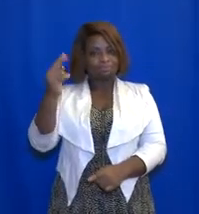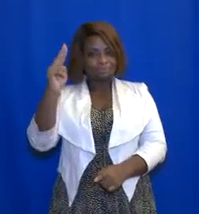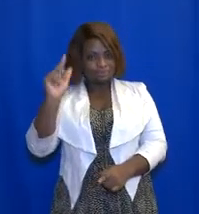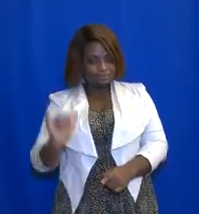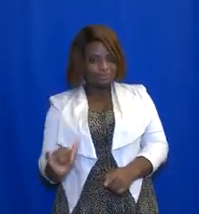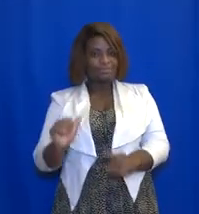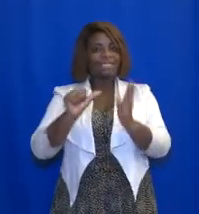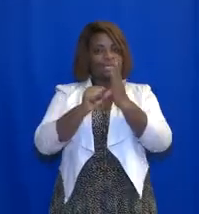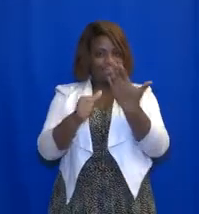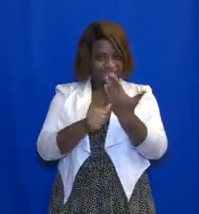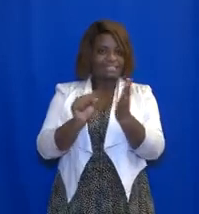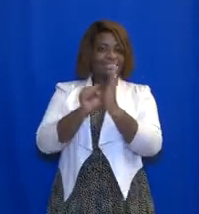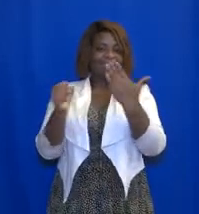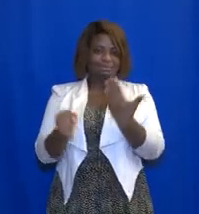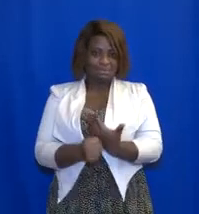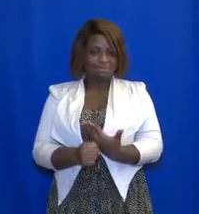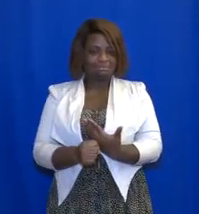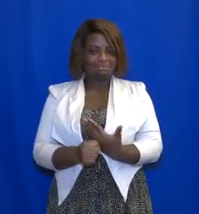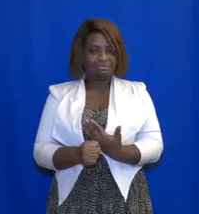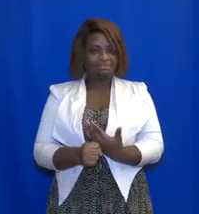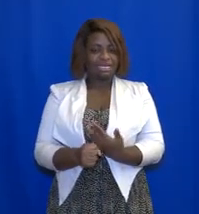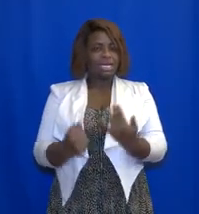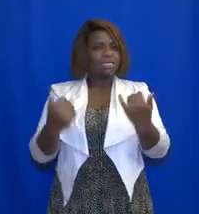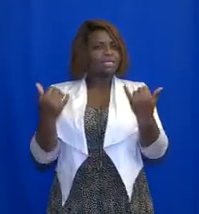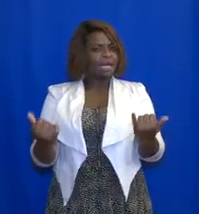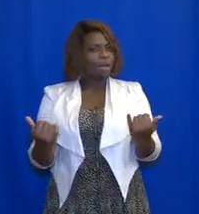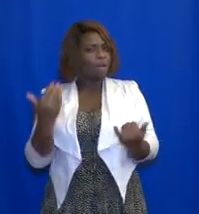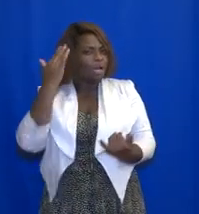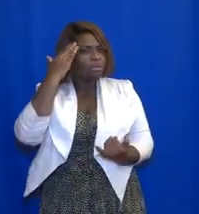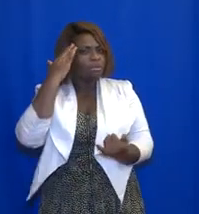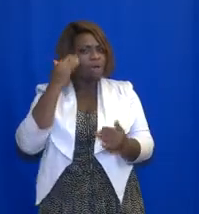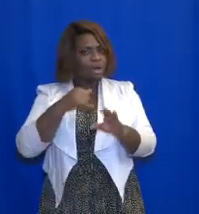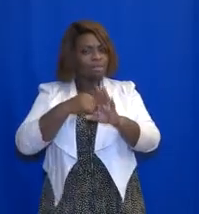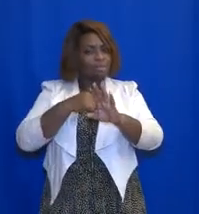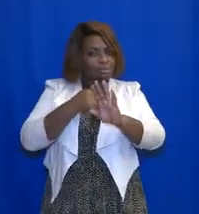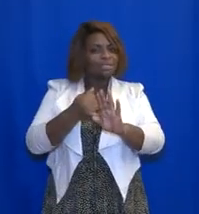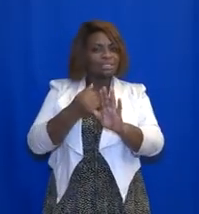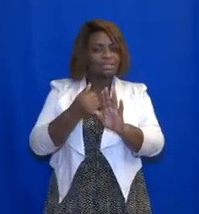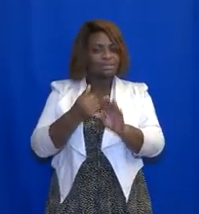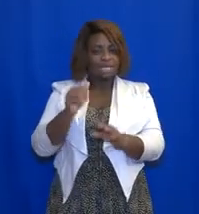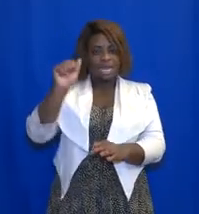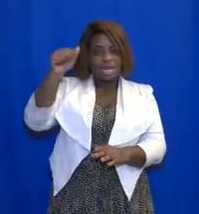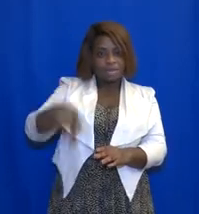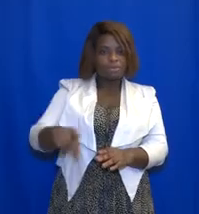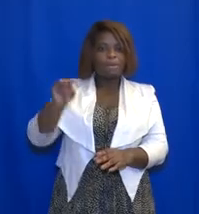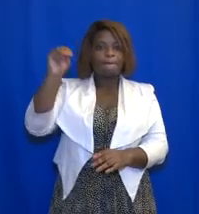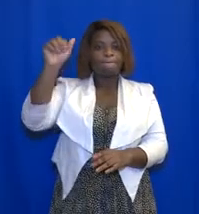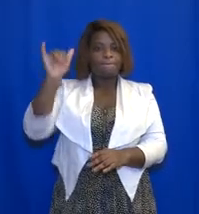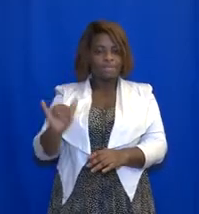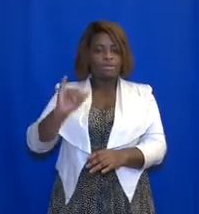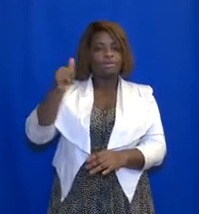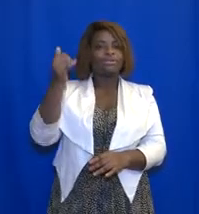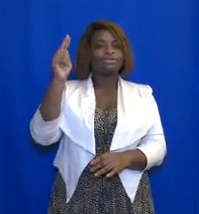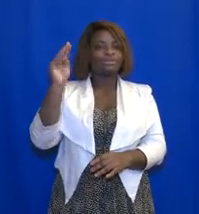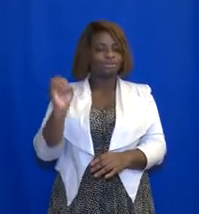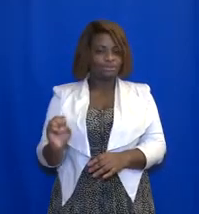September. I know the implementation of this directive for the months of April, May, and June has